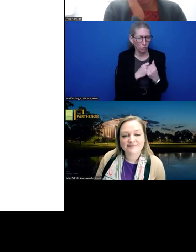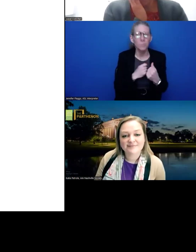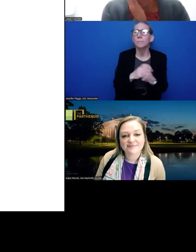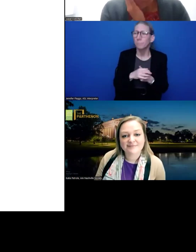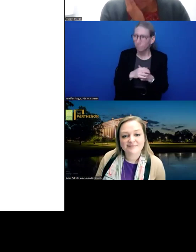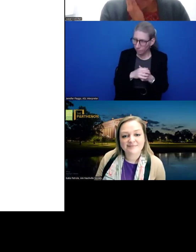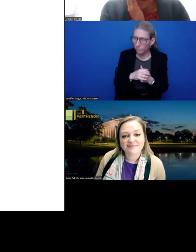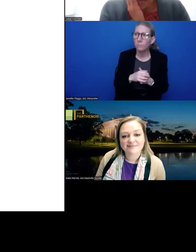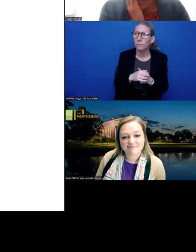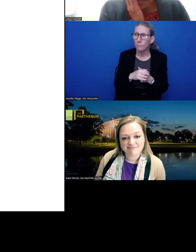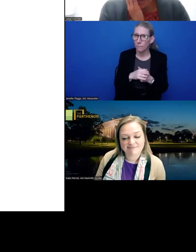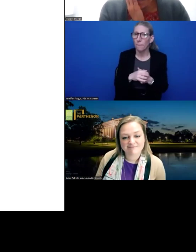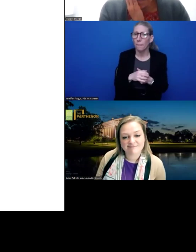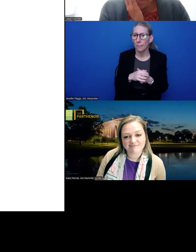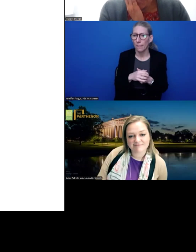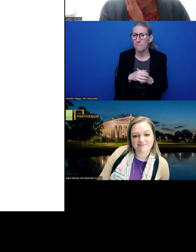that